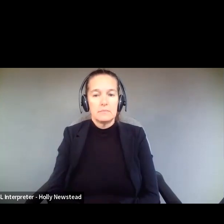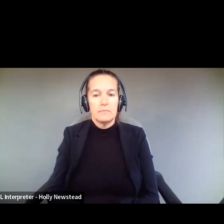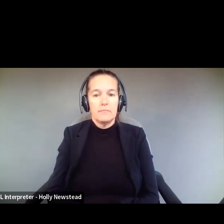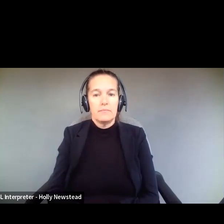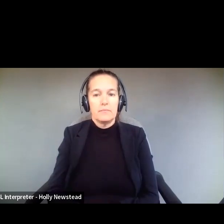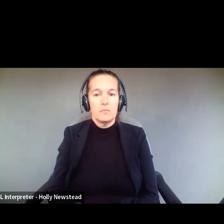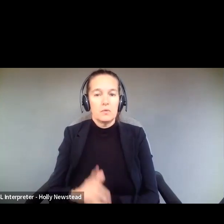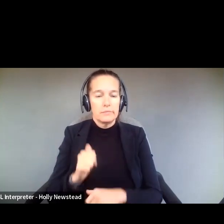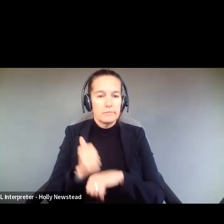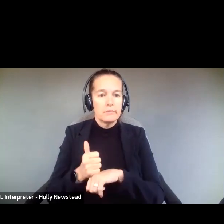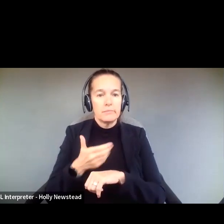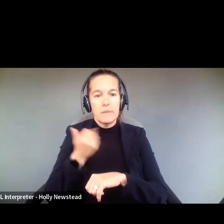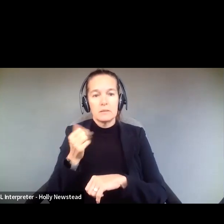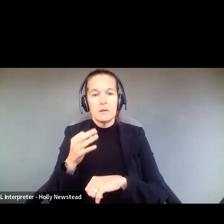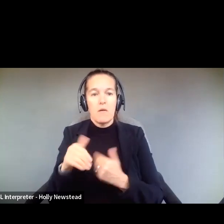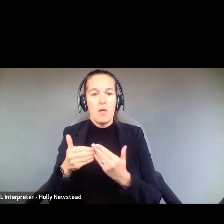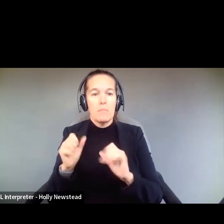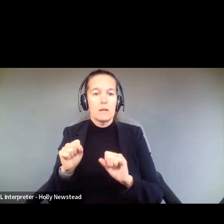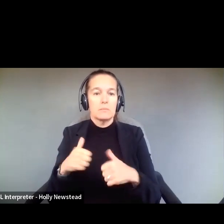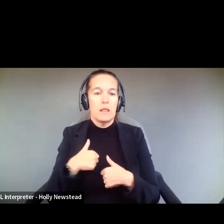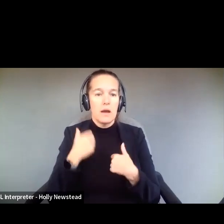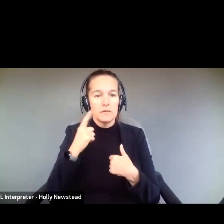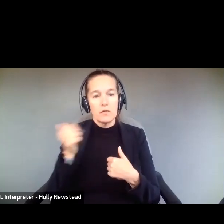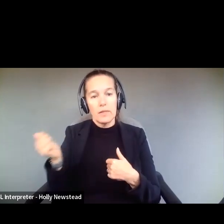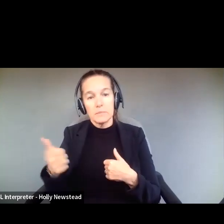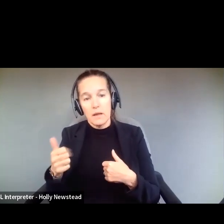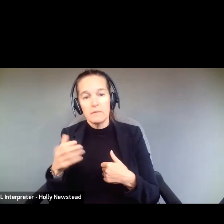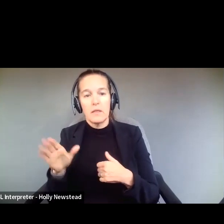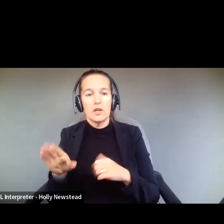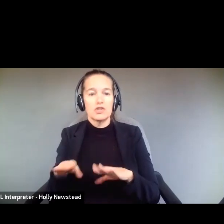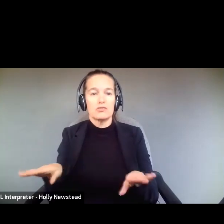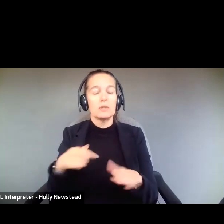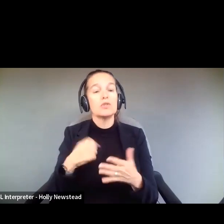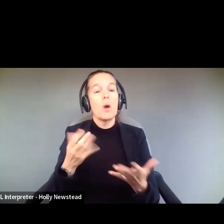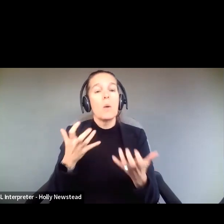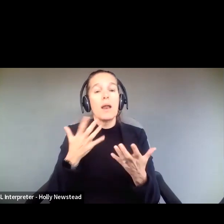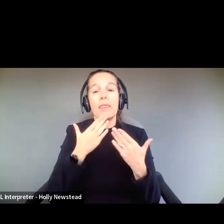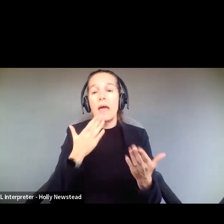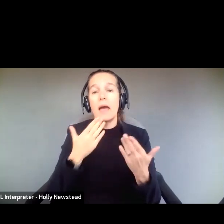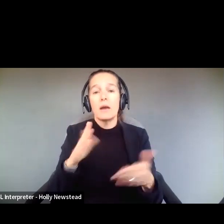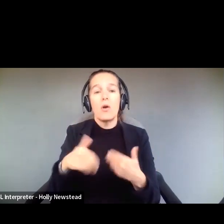construct the best of all possible lives for themselves and their children. And I want to thank all of the